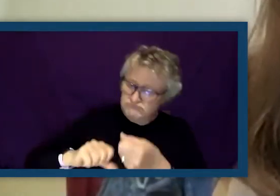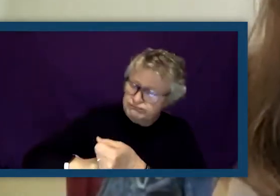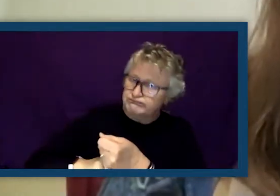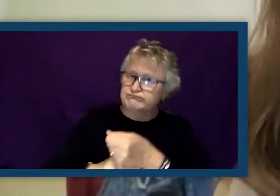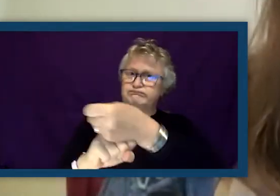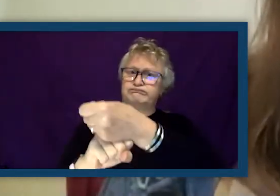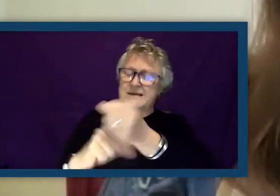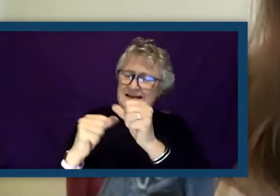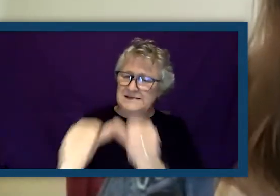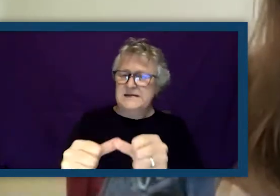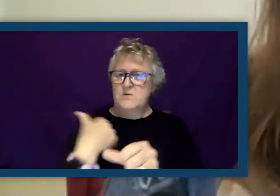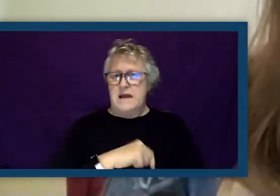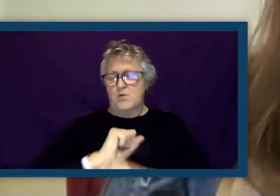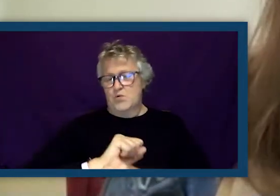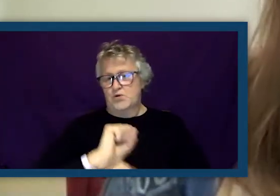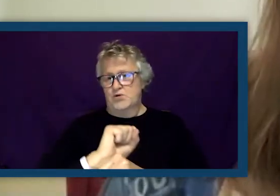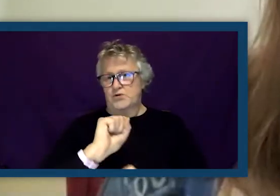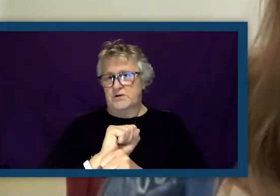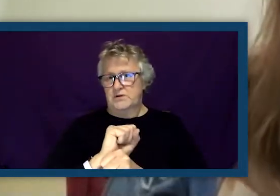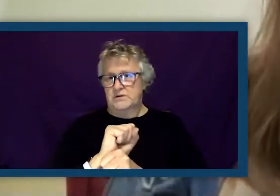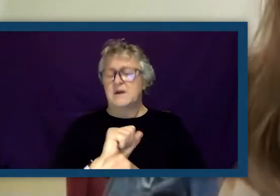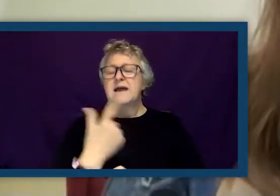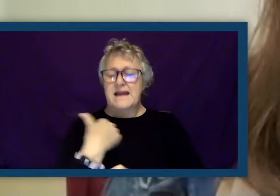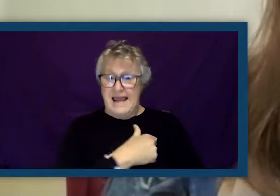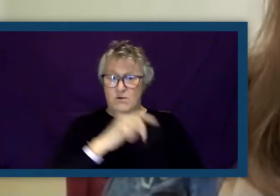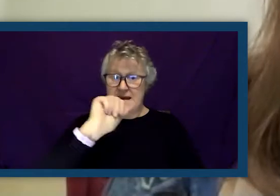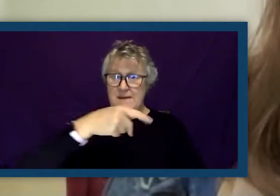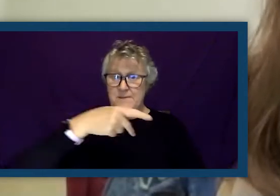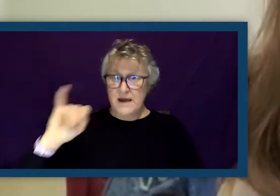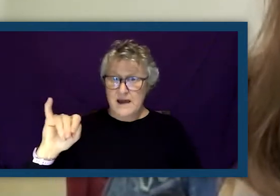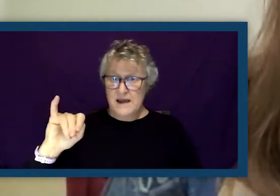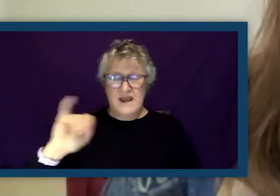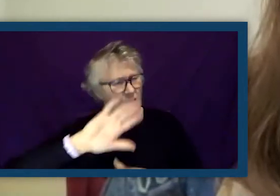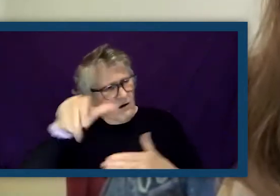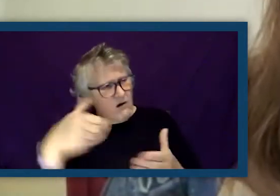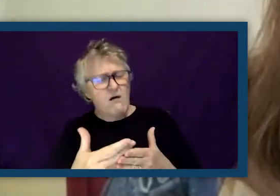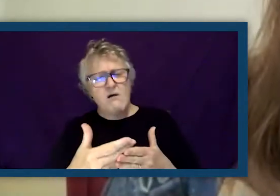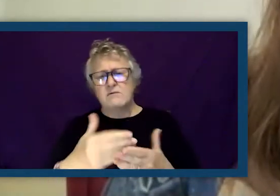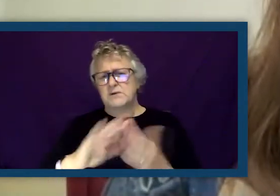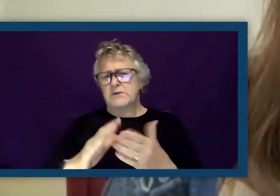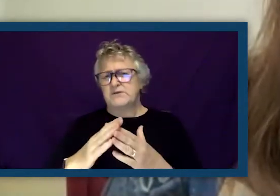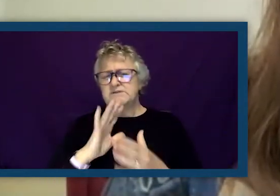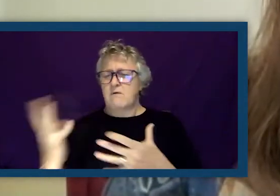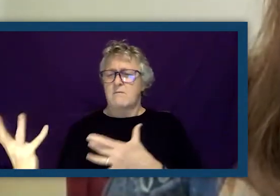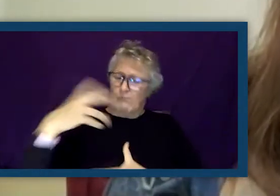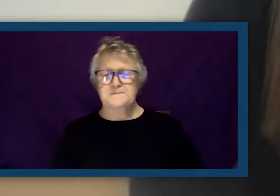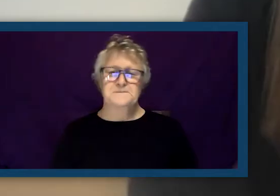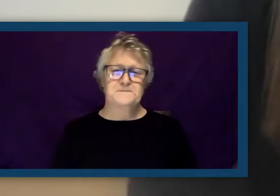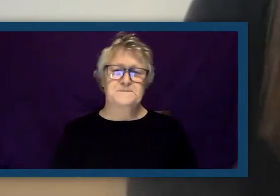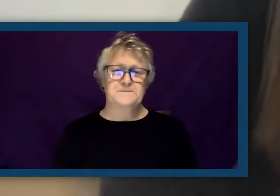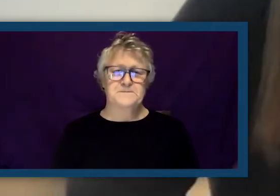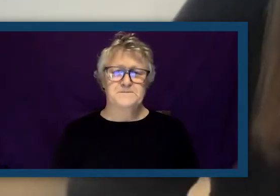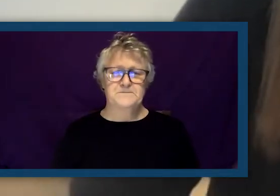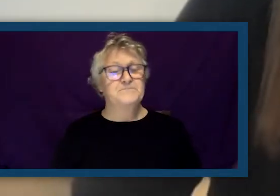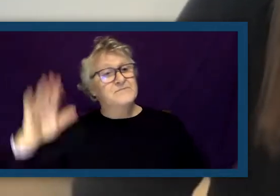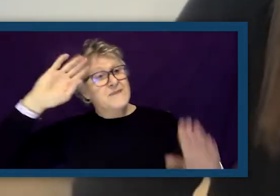that our AAPI communities and all communities are part of a California for all. Thank you so much.